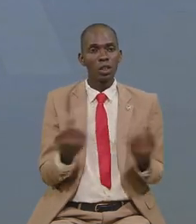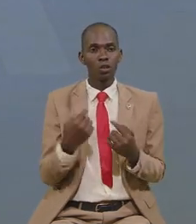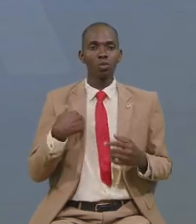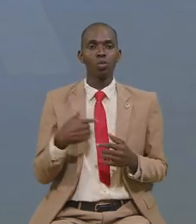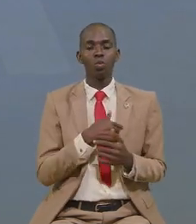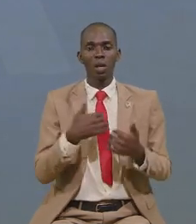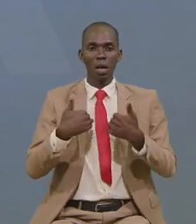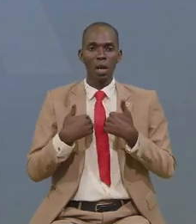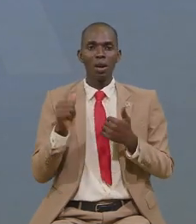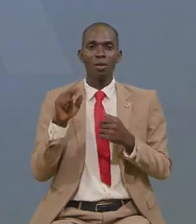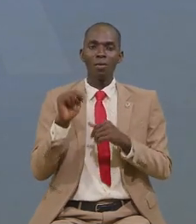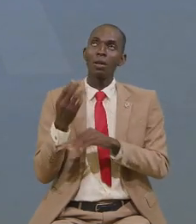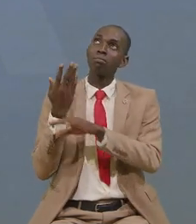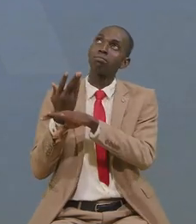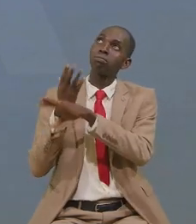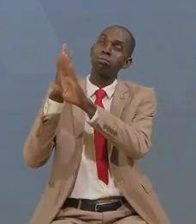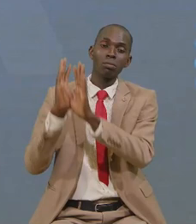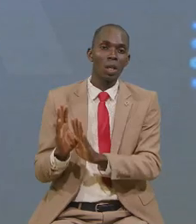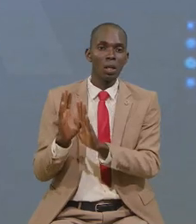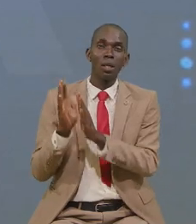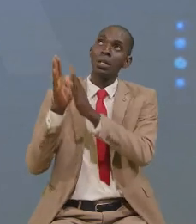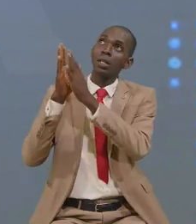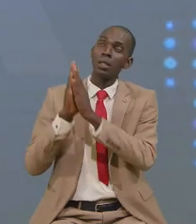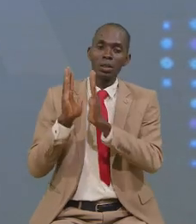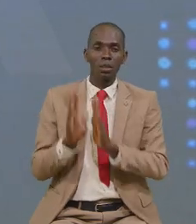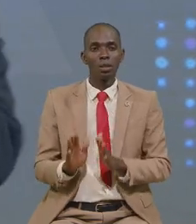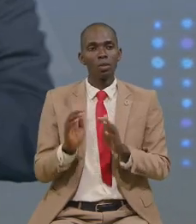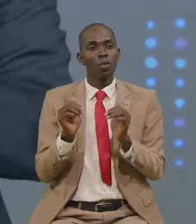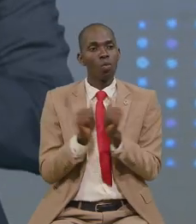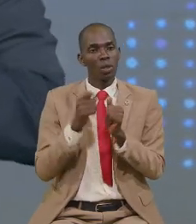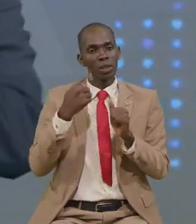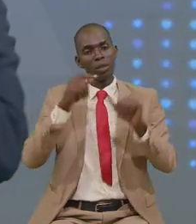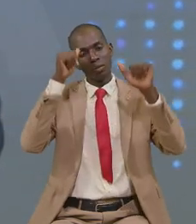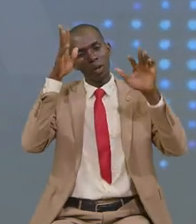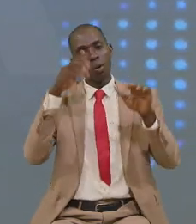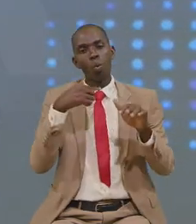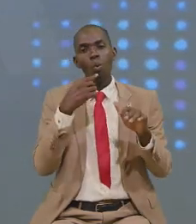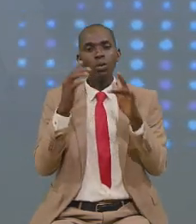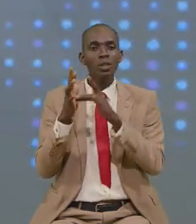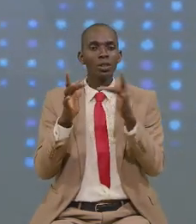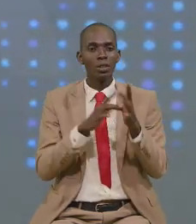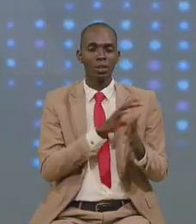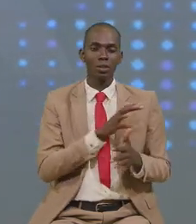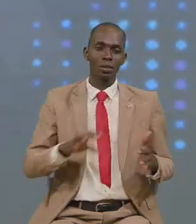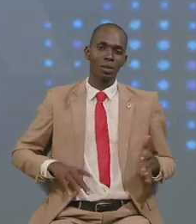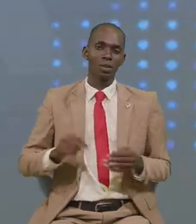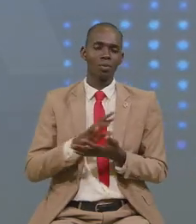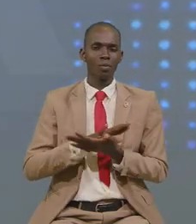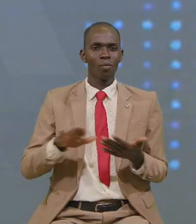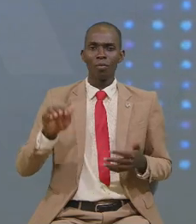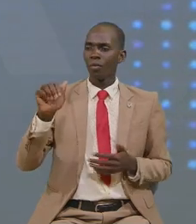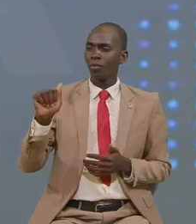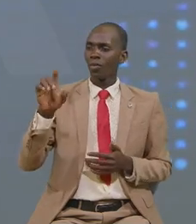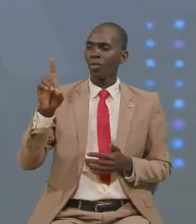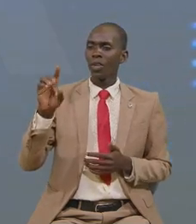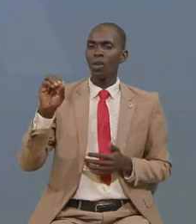Jesus Christ the righteous. You see that word there? advocates. Advocates are people that